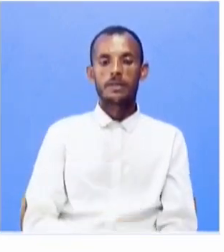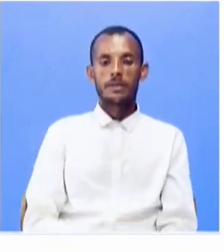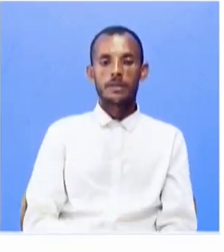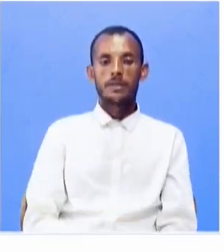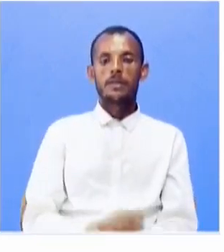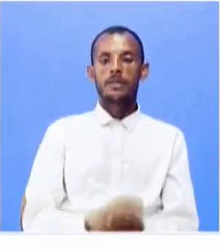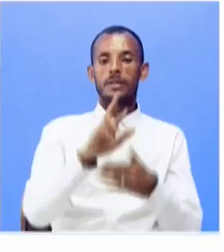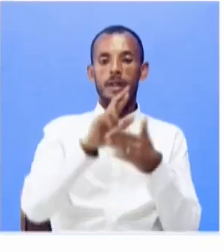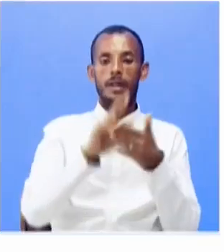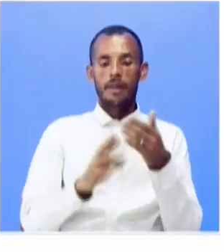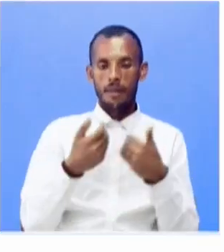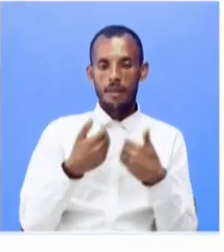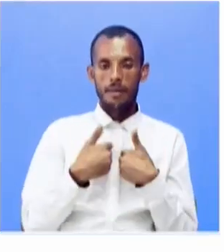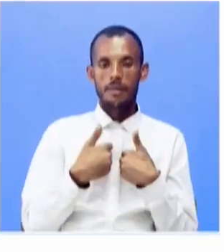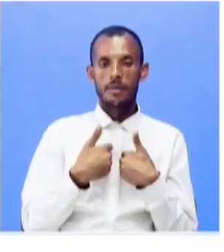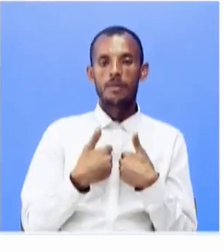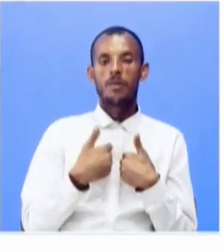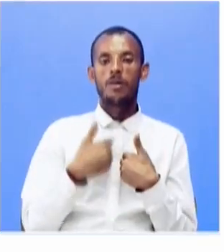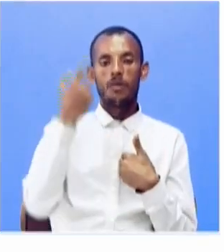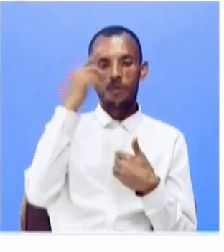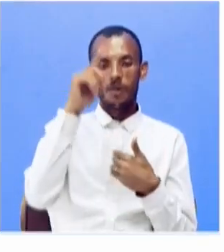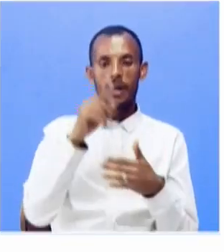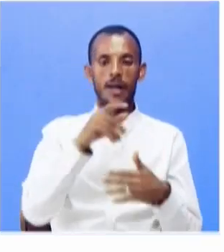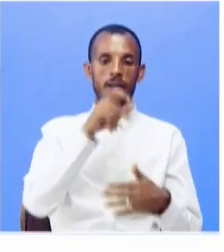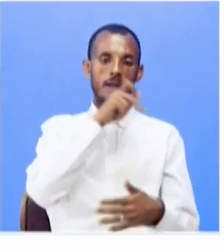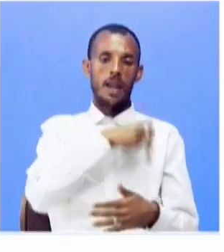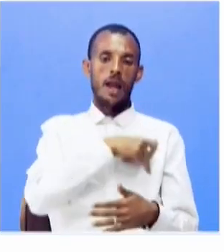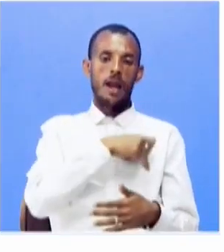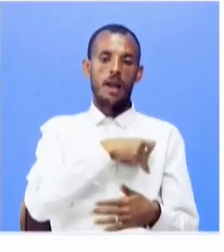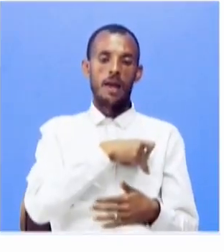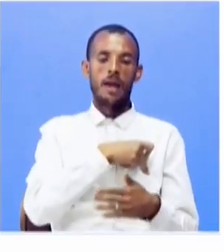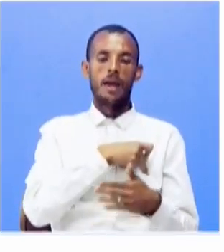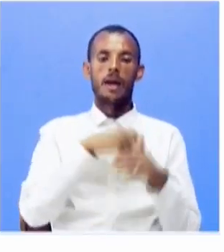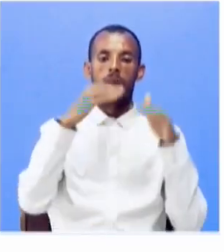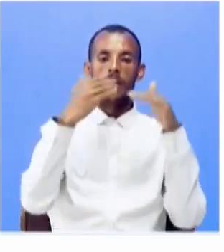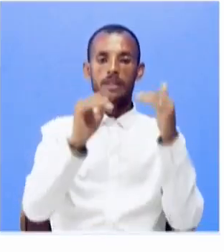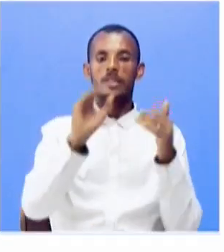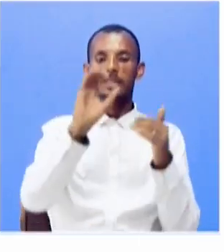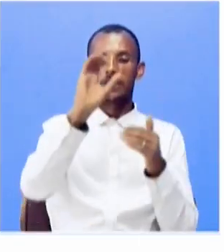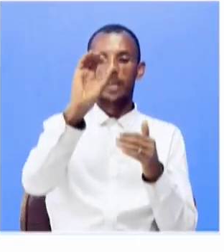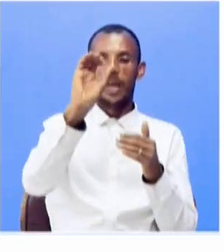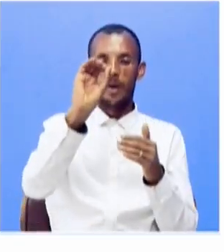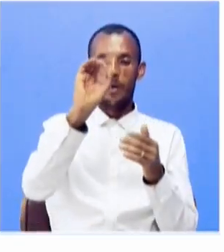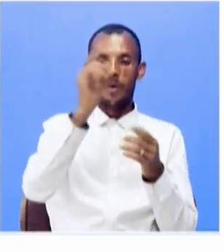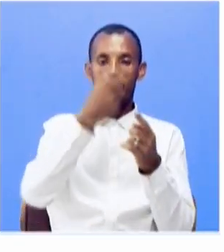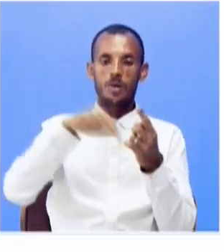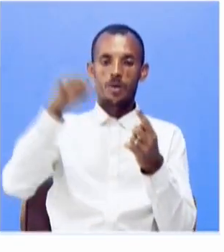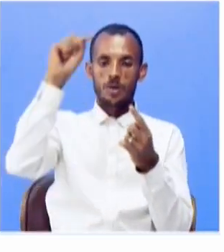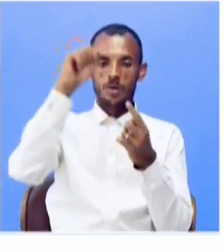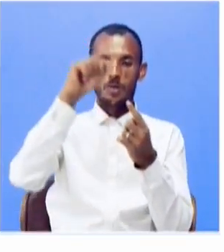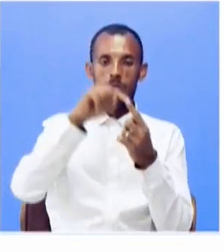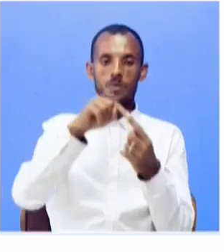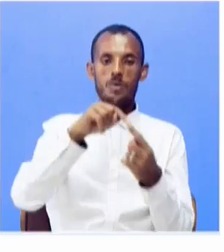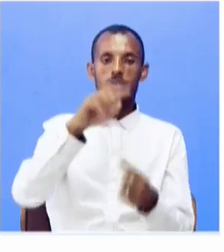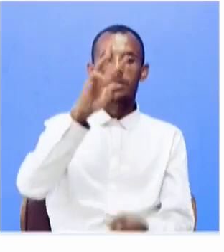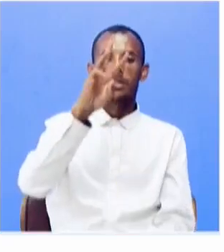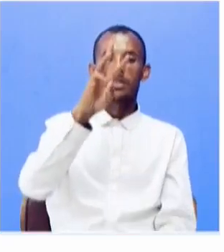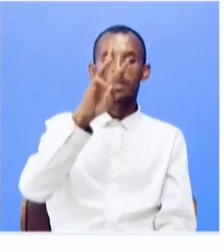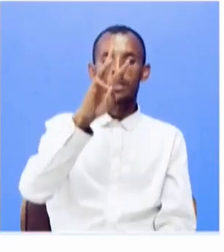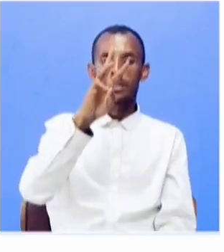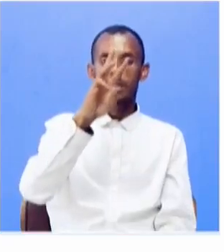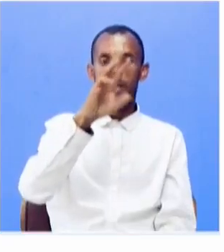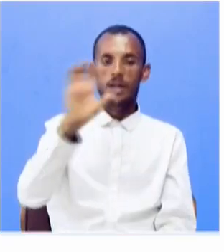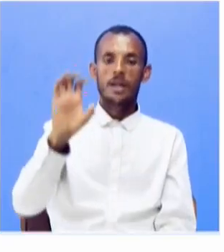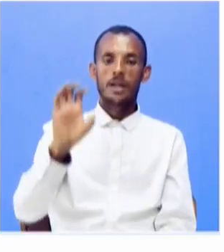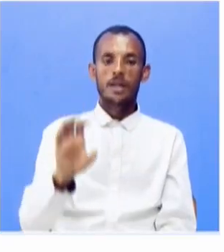rate. So, for a salary ranging from 0 to 600,